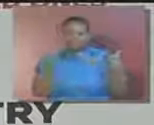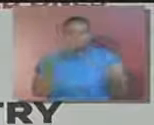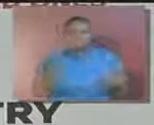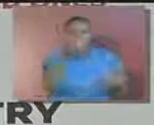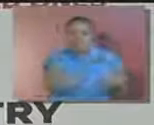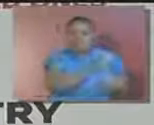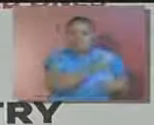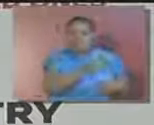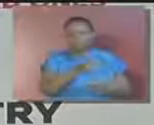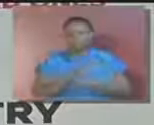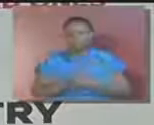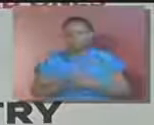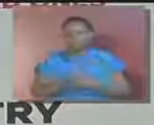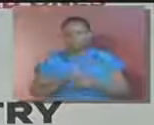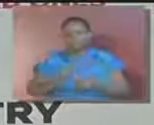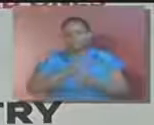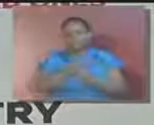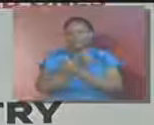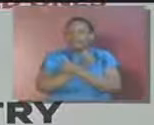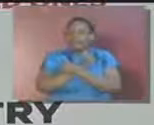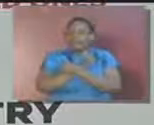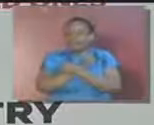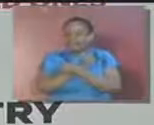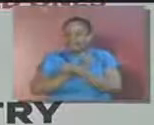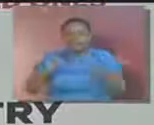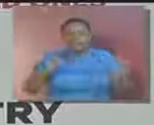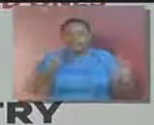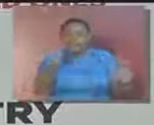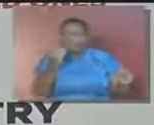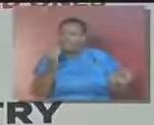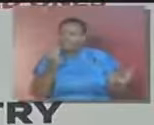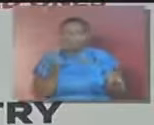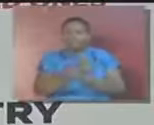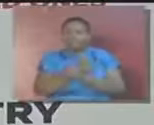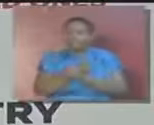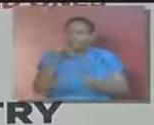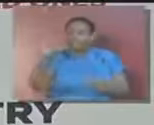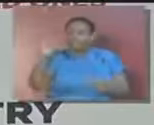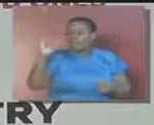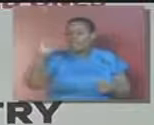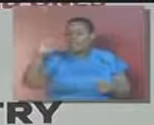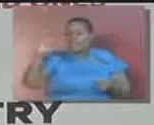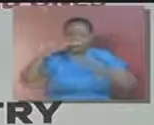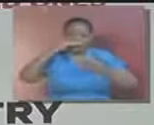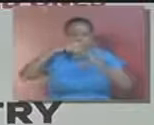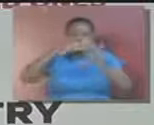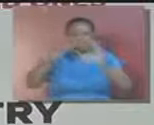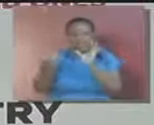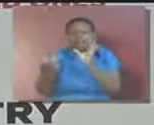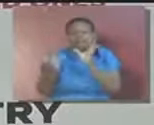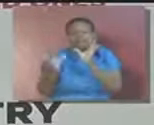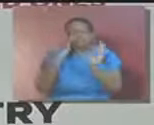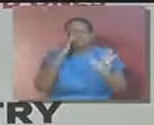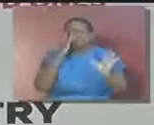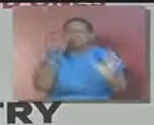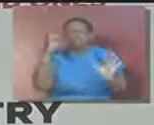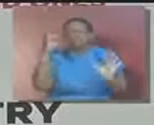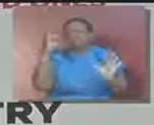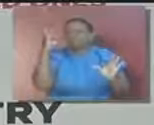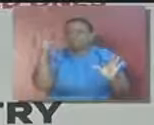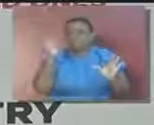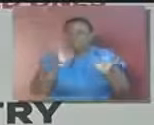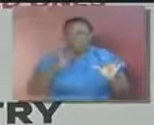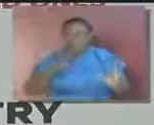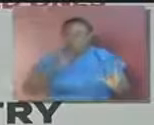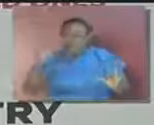gyros, I love a doubles, I love a whatever and fries. But if I go to my favorite truck or vendor